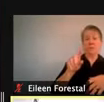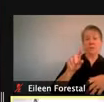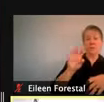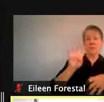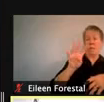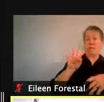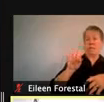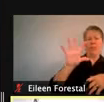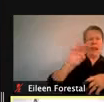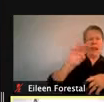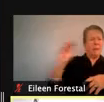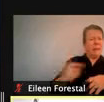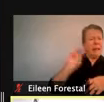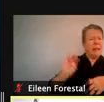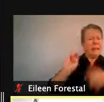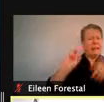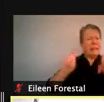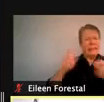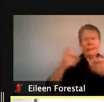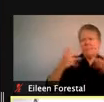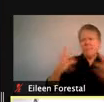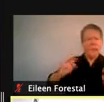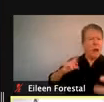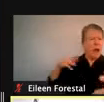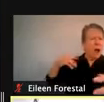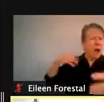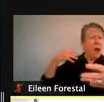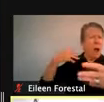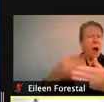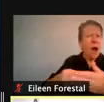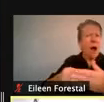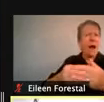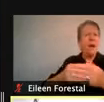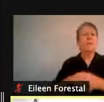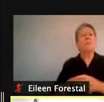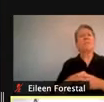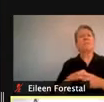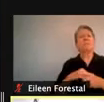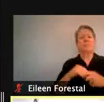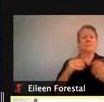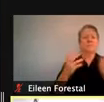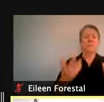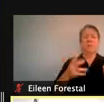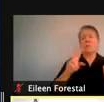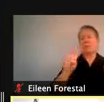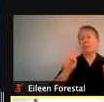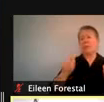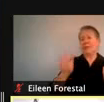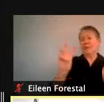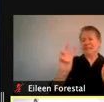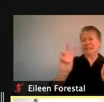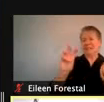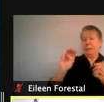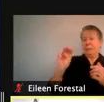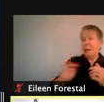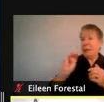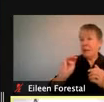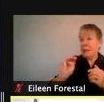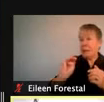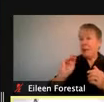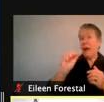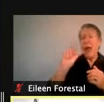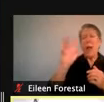every 2 people in the state. Plus the addition of the 2.6 million Abbott Labs Binax Now antigen rapid tests has